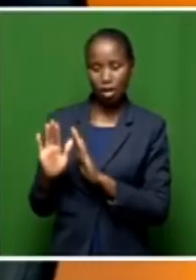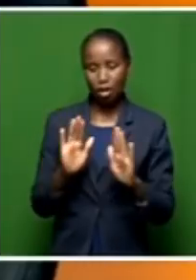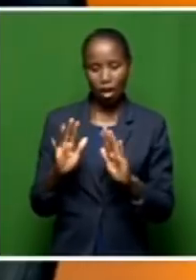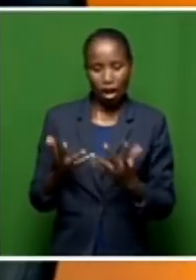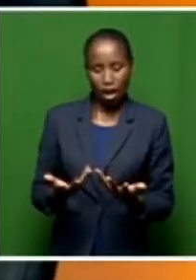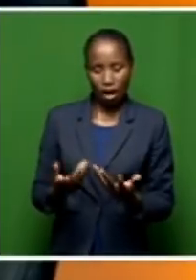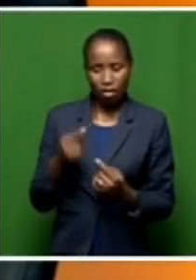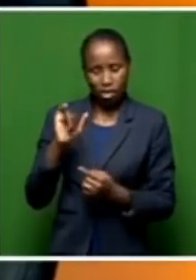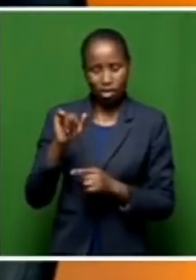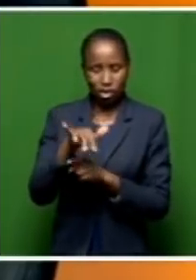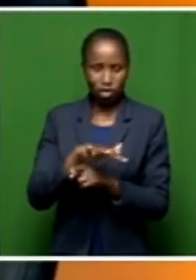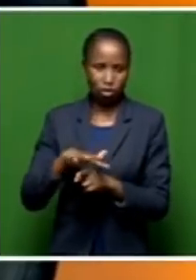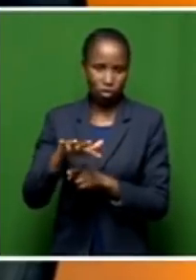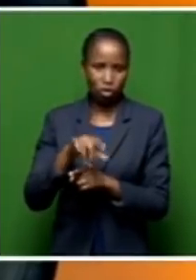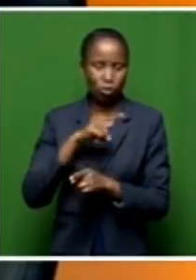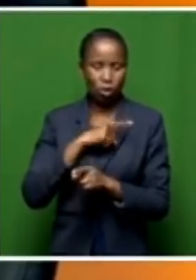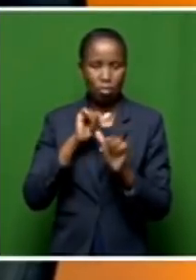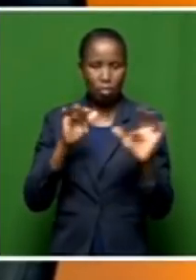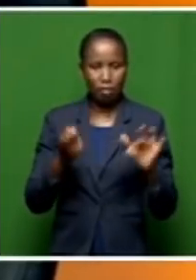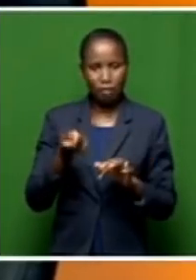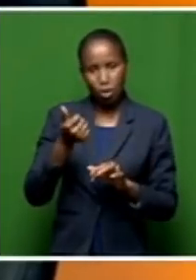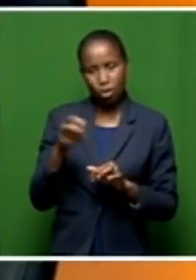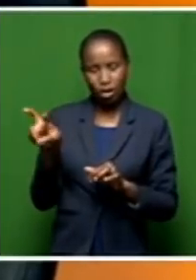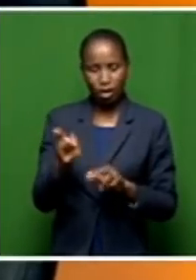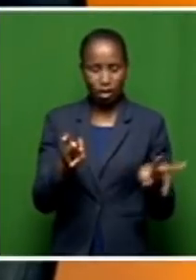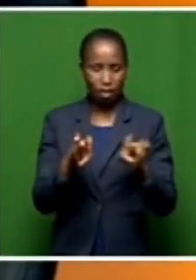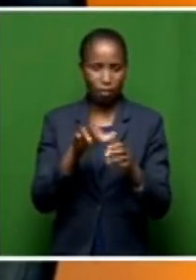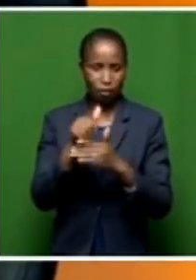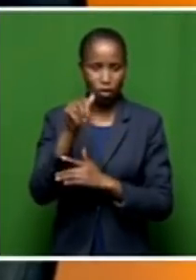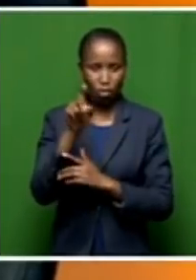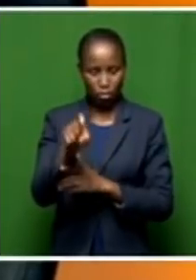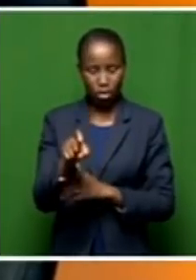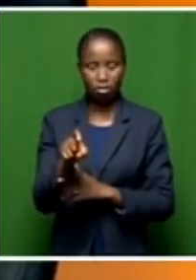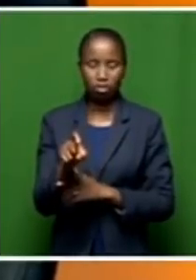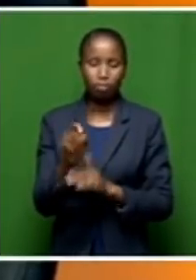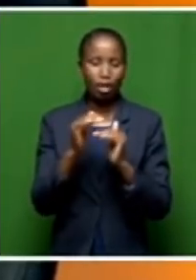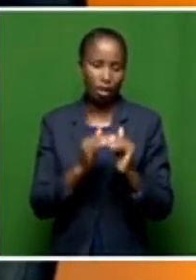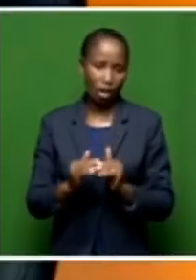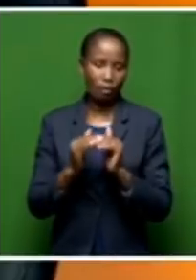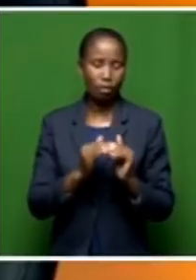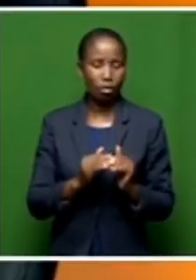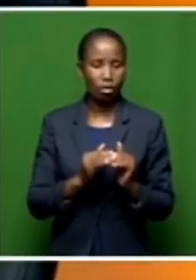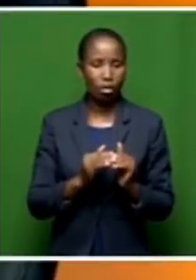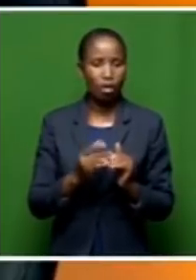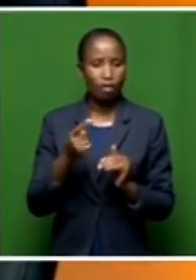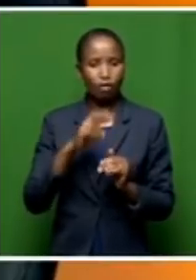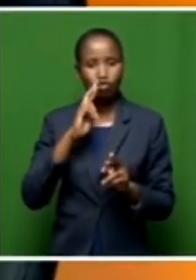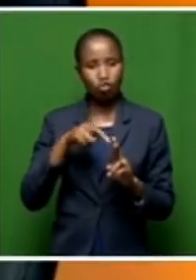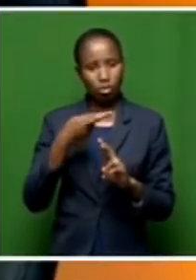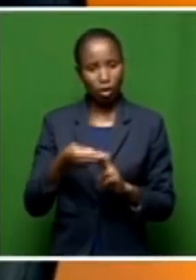we need to be a little bit careful with the results. Let's not go by it